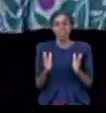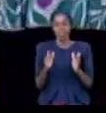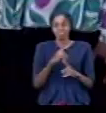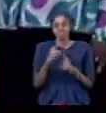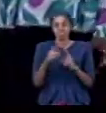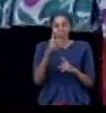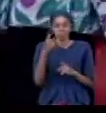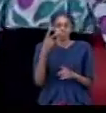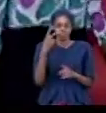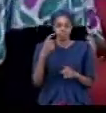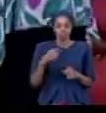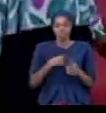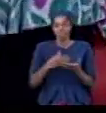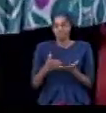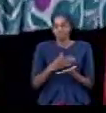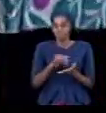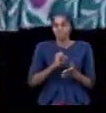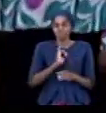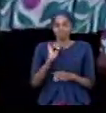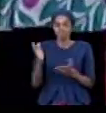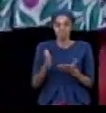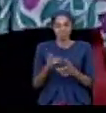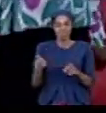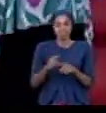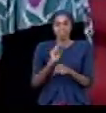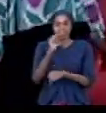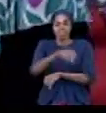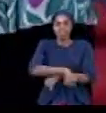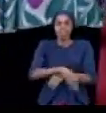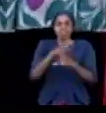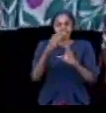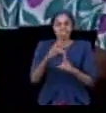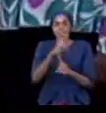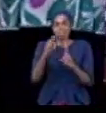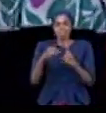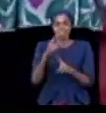When you see me praise, I praise like a winner, man.